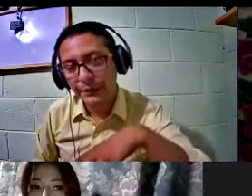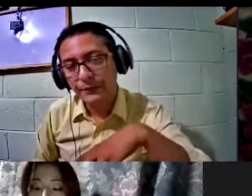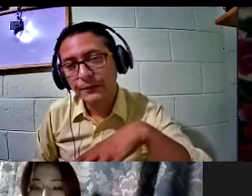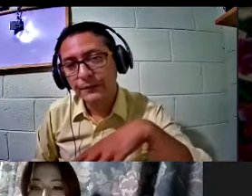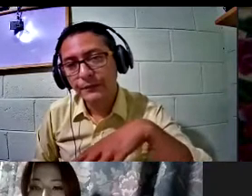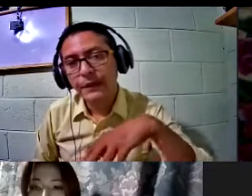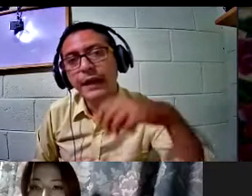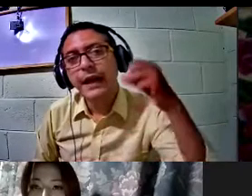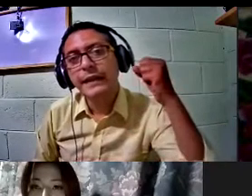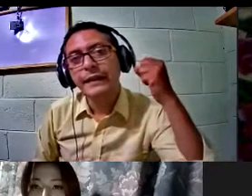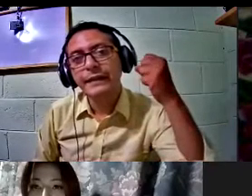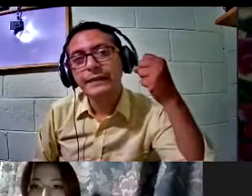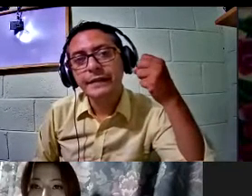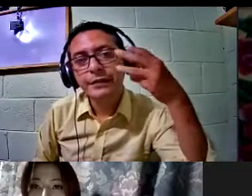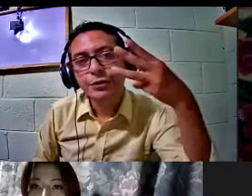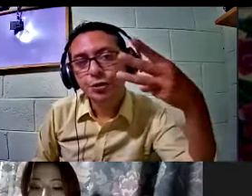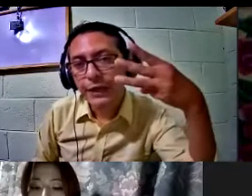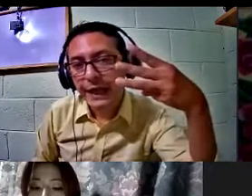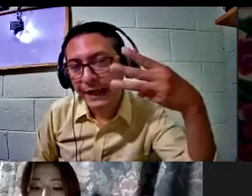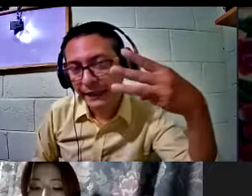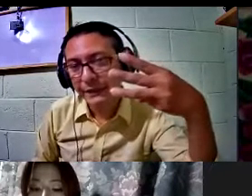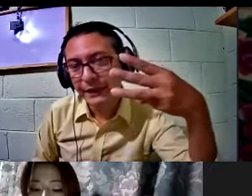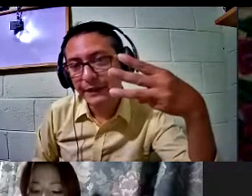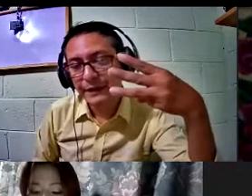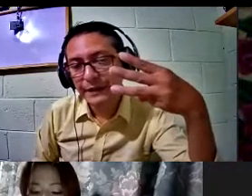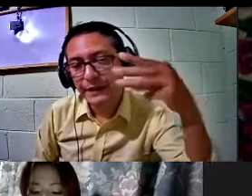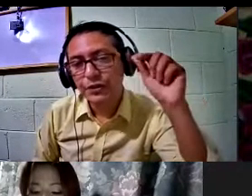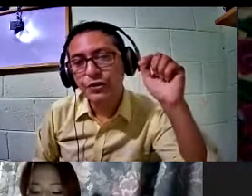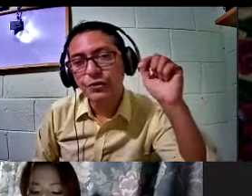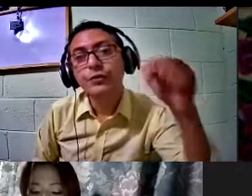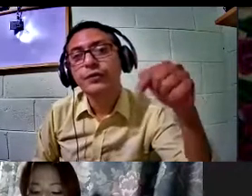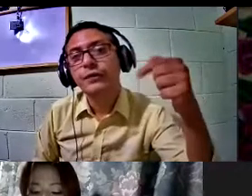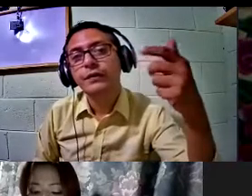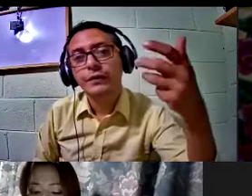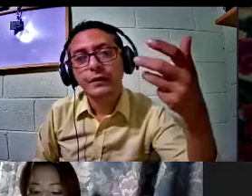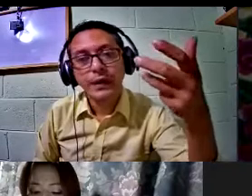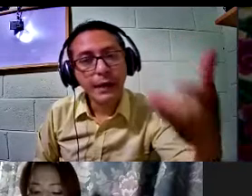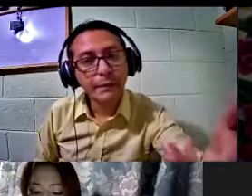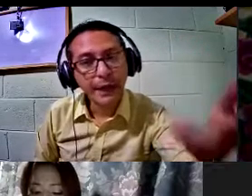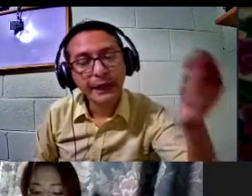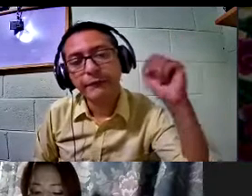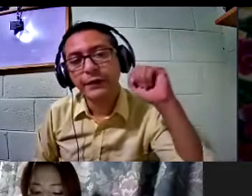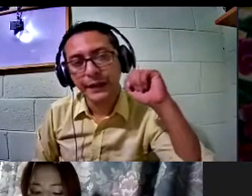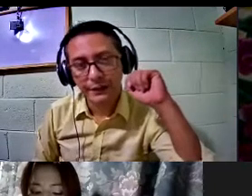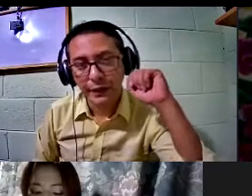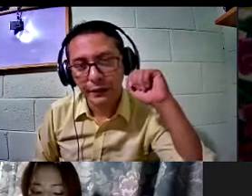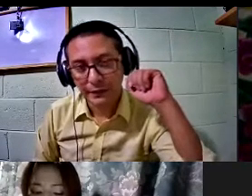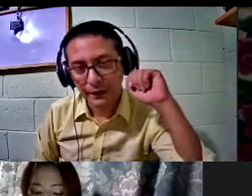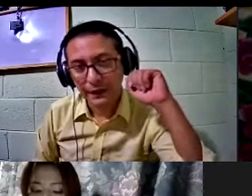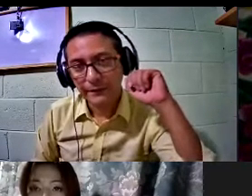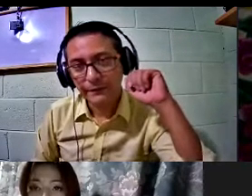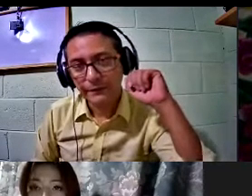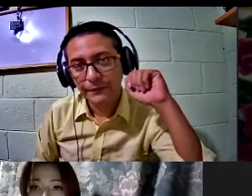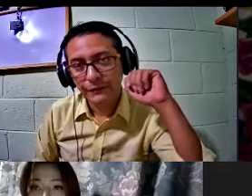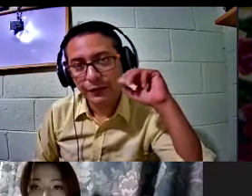person at least three activities you have planned for next week,